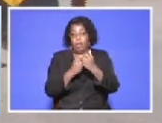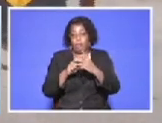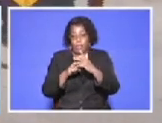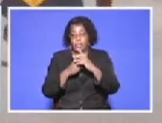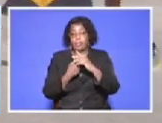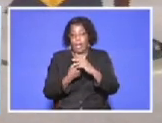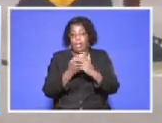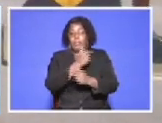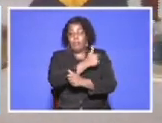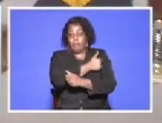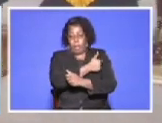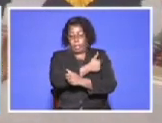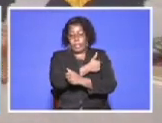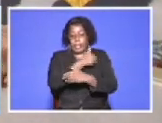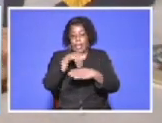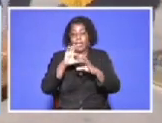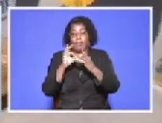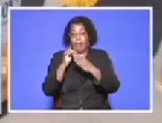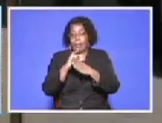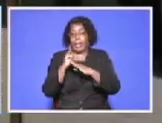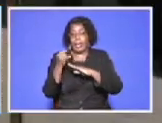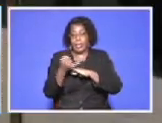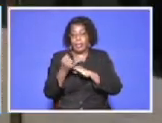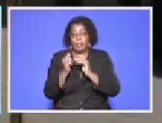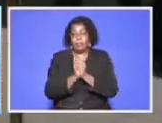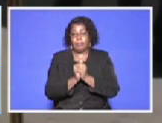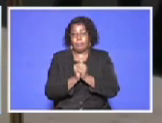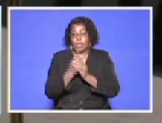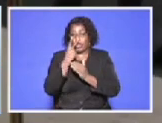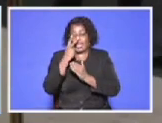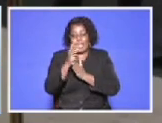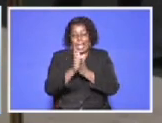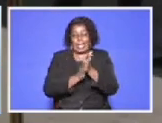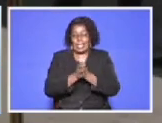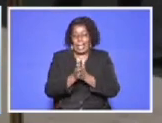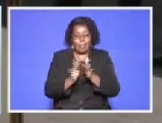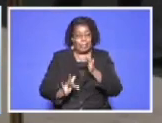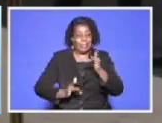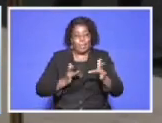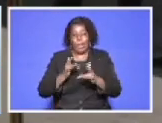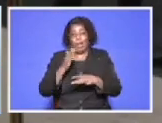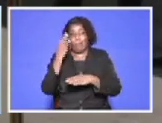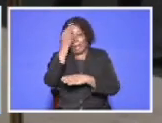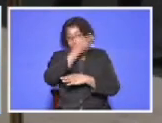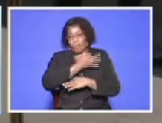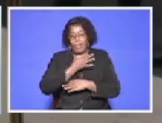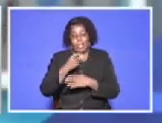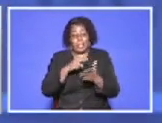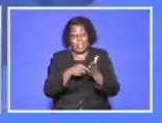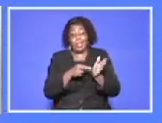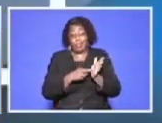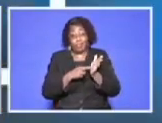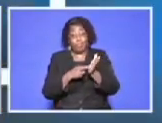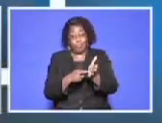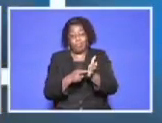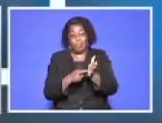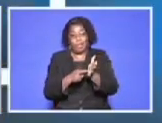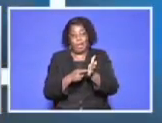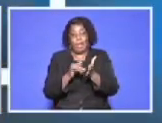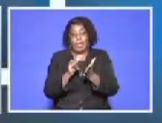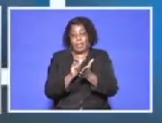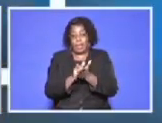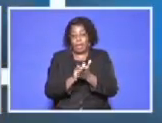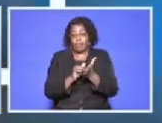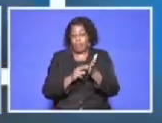the vaccines in the Family Islands. I hope you can see the excitement on my face, because what this really represents is it